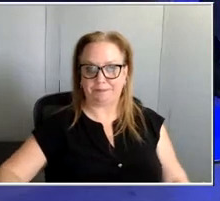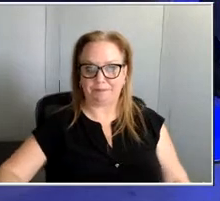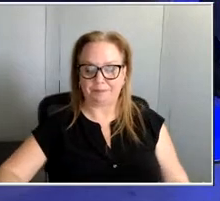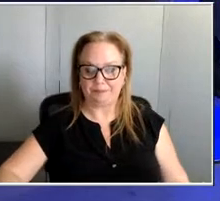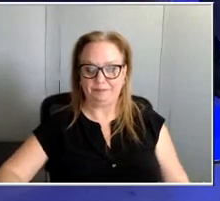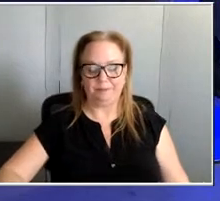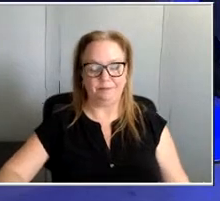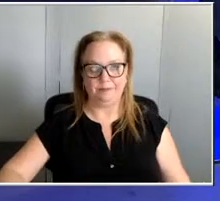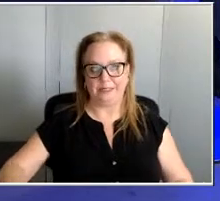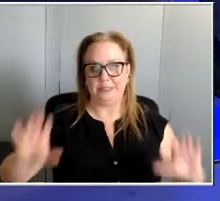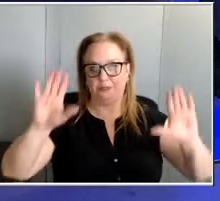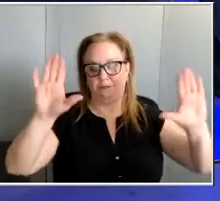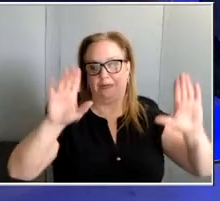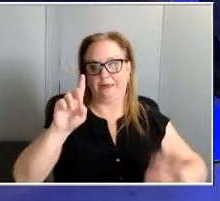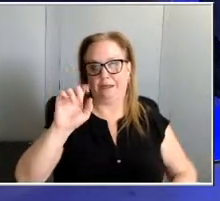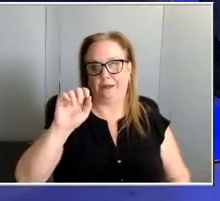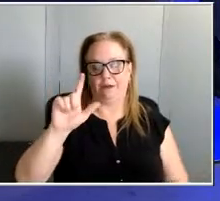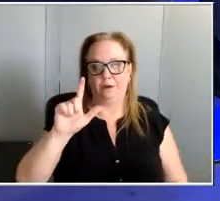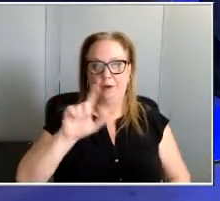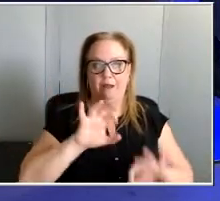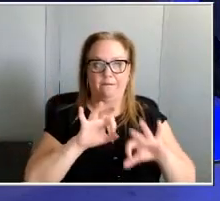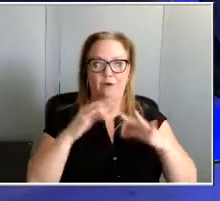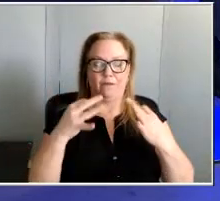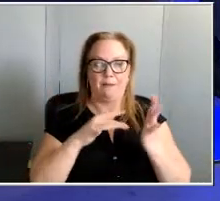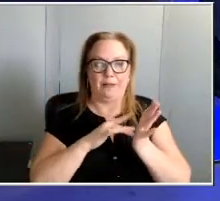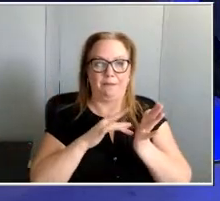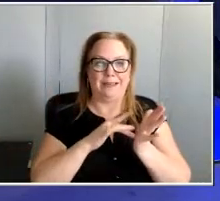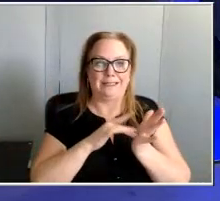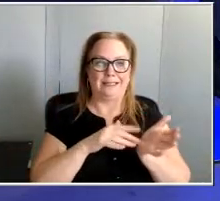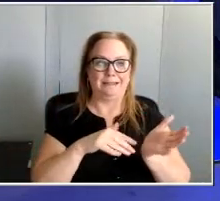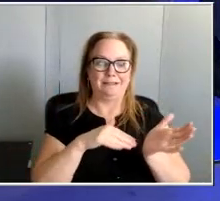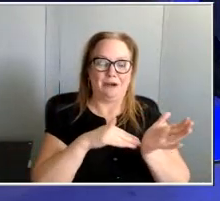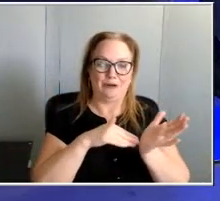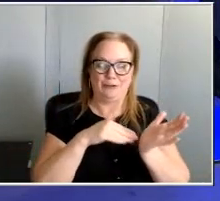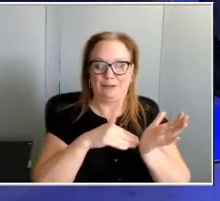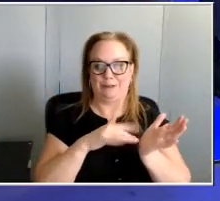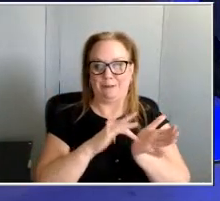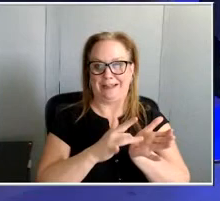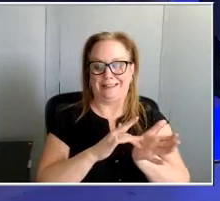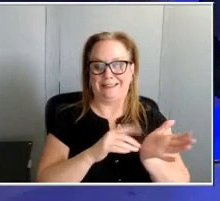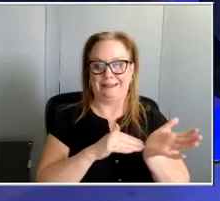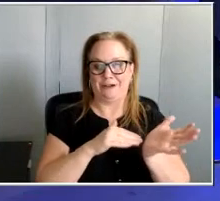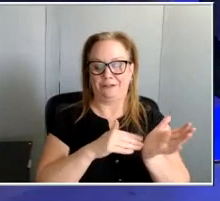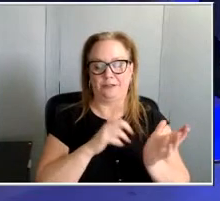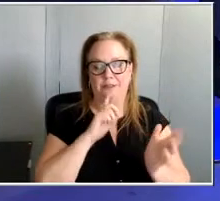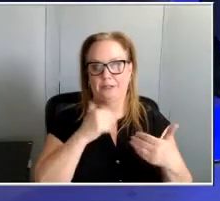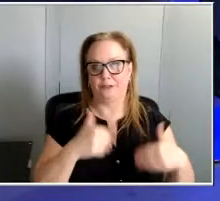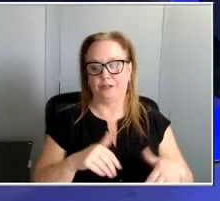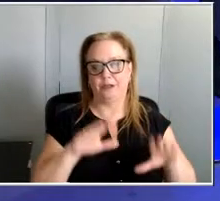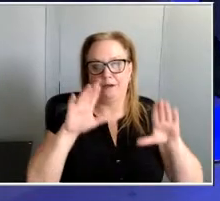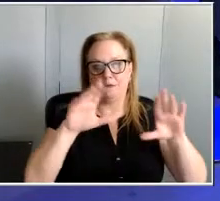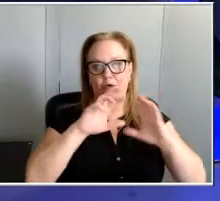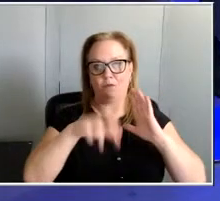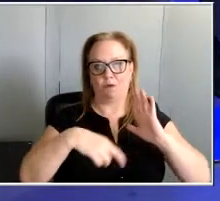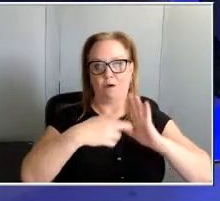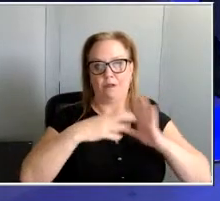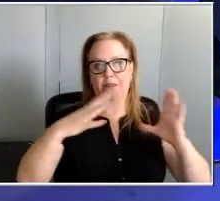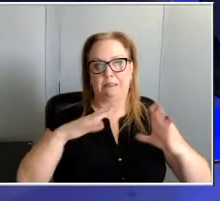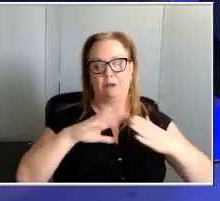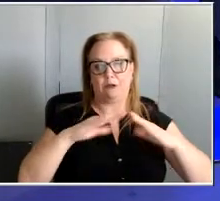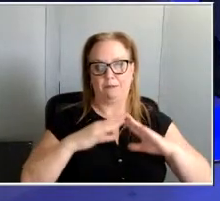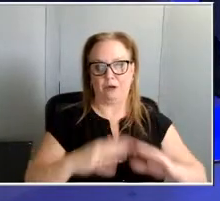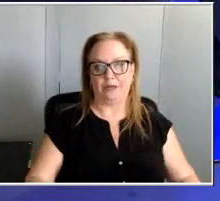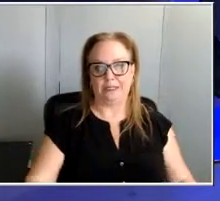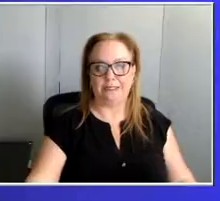a big deal. We got 2 family medicine doctors. They're both family medicine physicians, and it feels like that's such an important role in small communities, Dr. Kennedy.